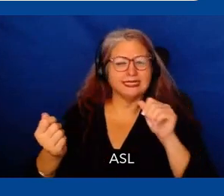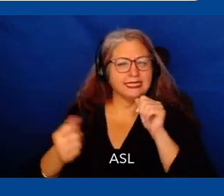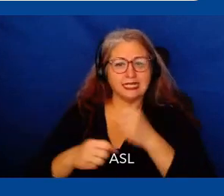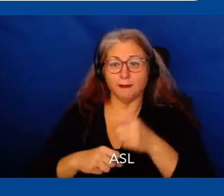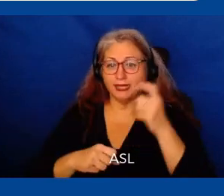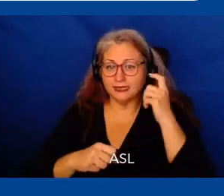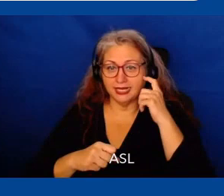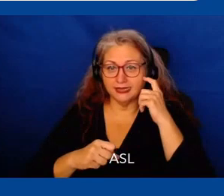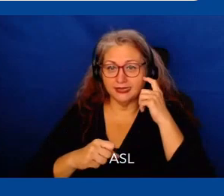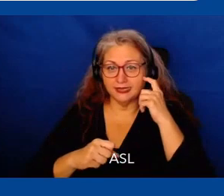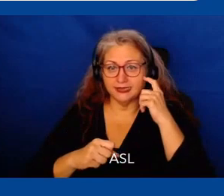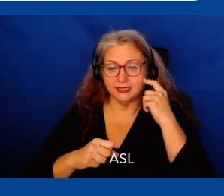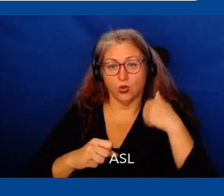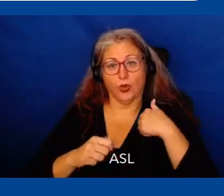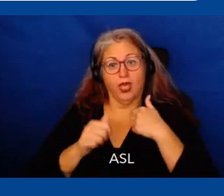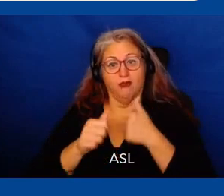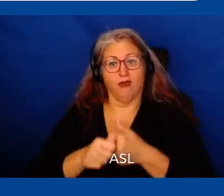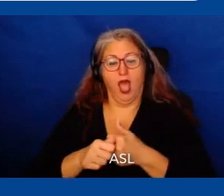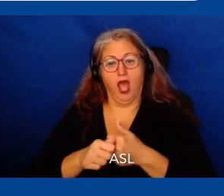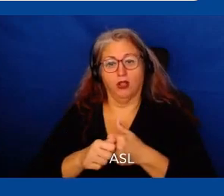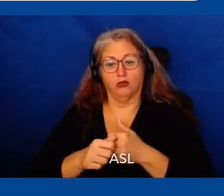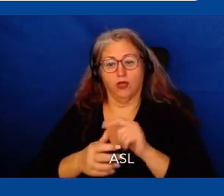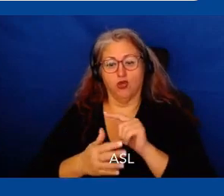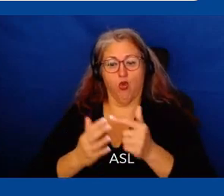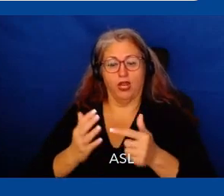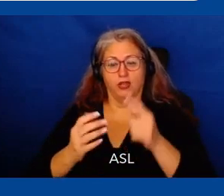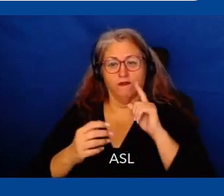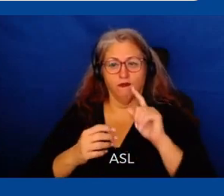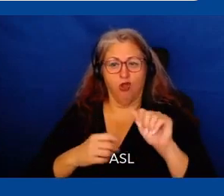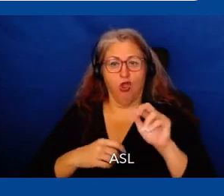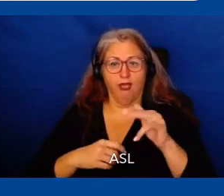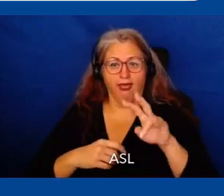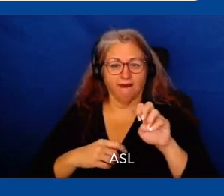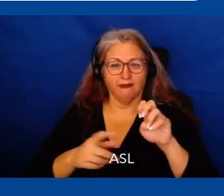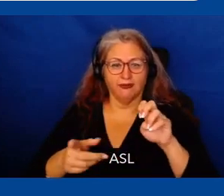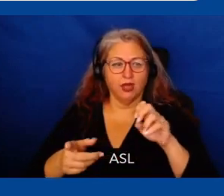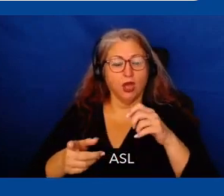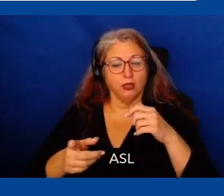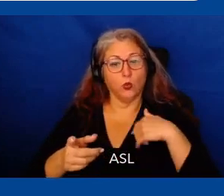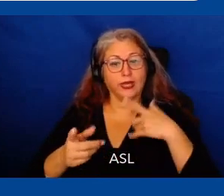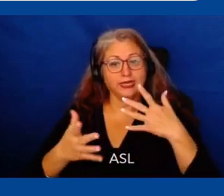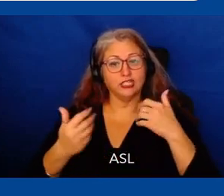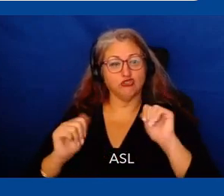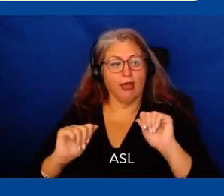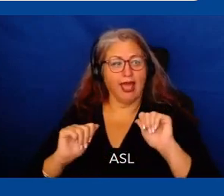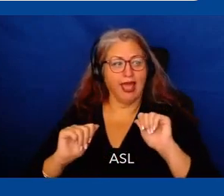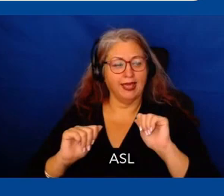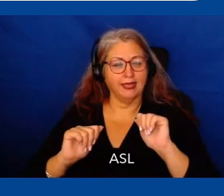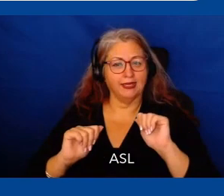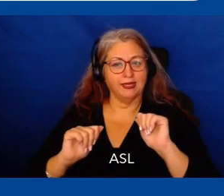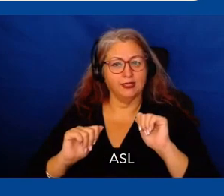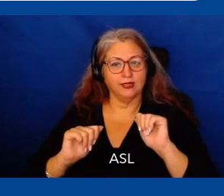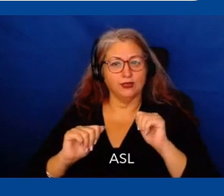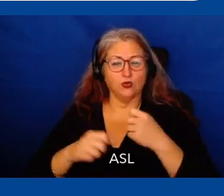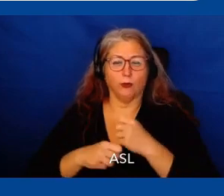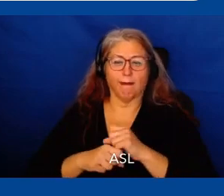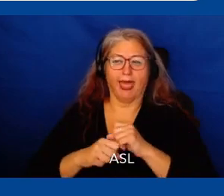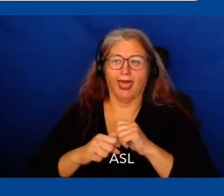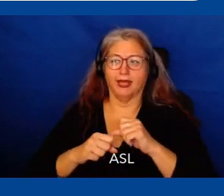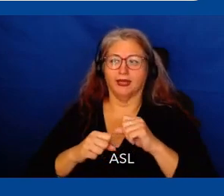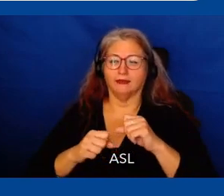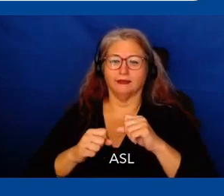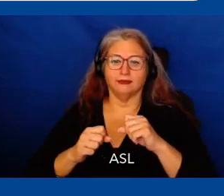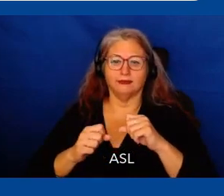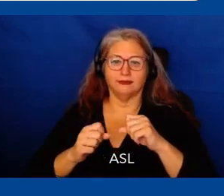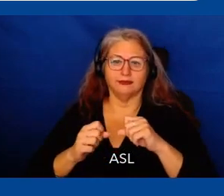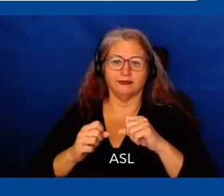sense, if we follow the chronology of the archive. Like, we try to make some sort of argument,